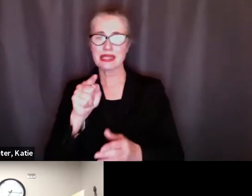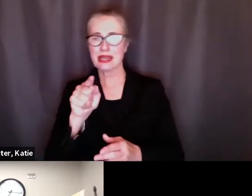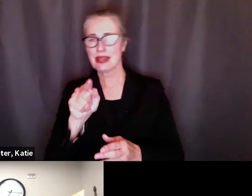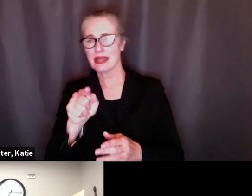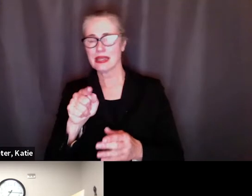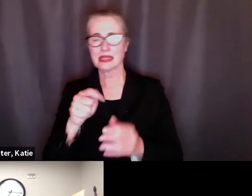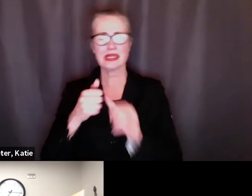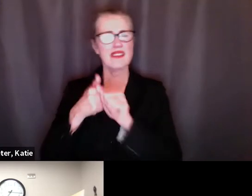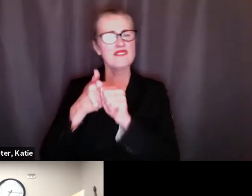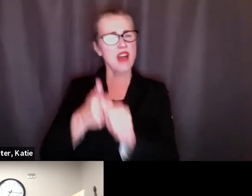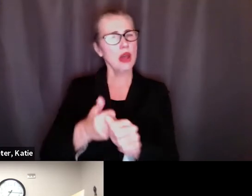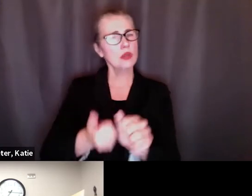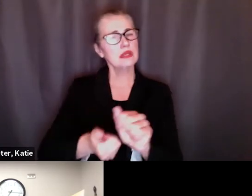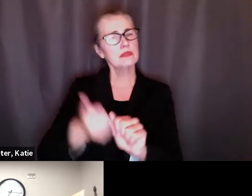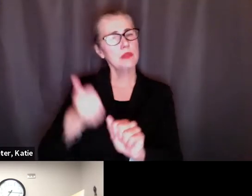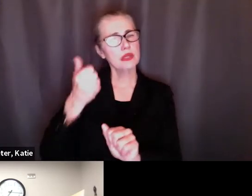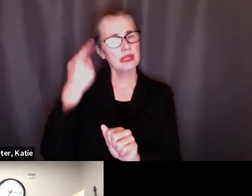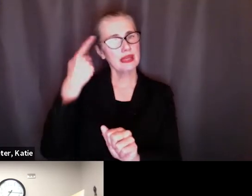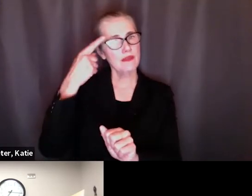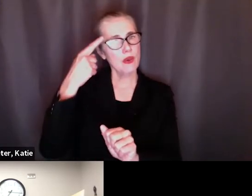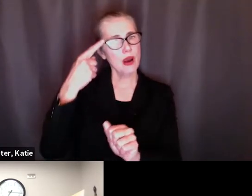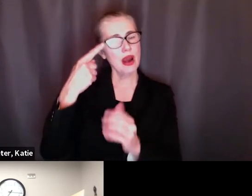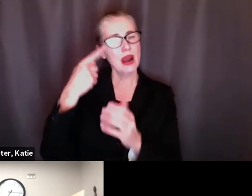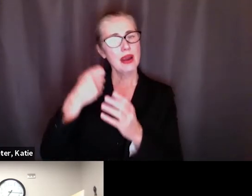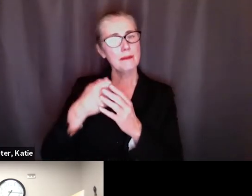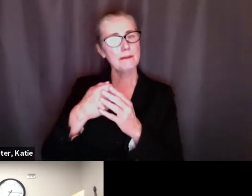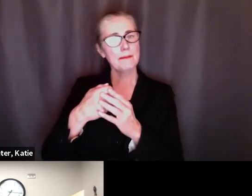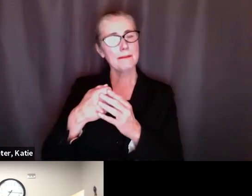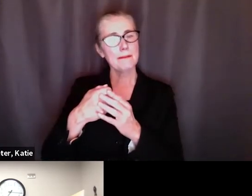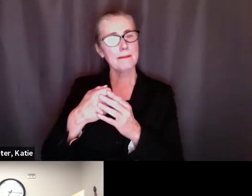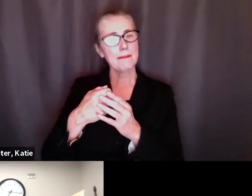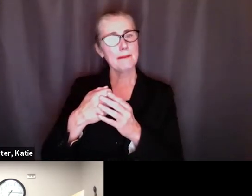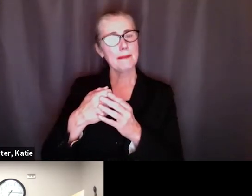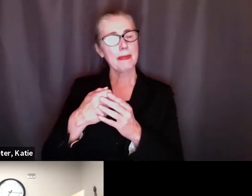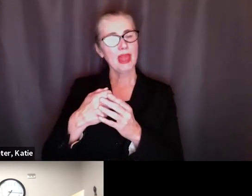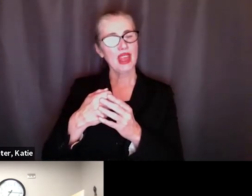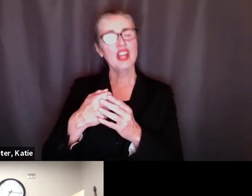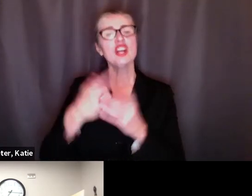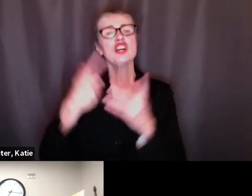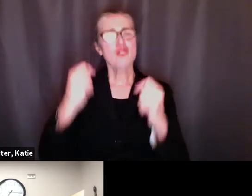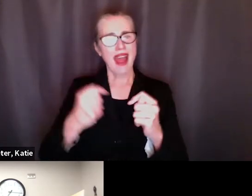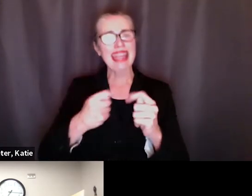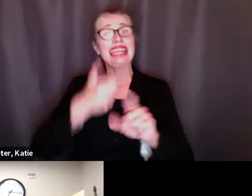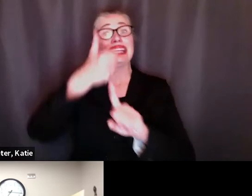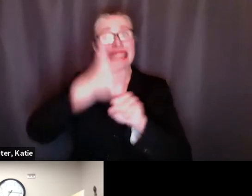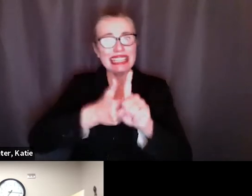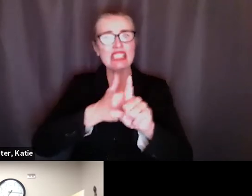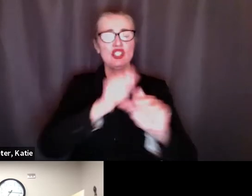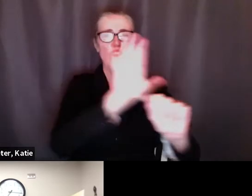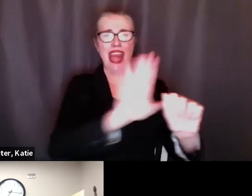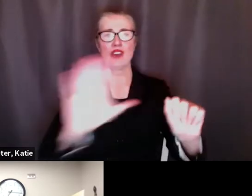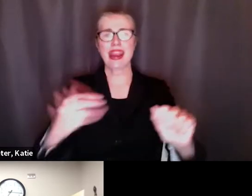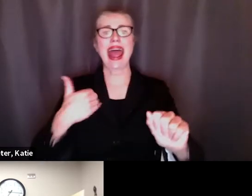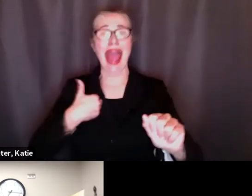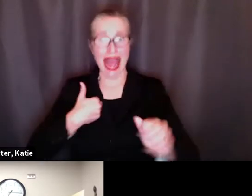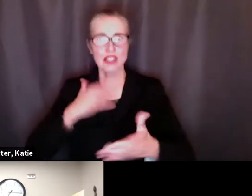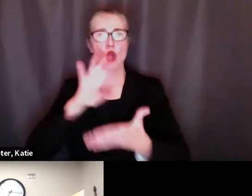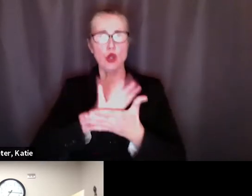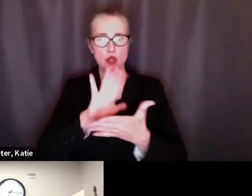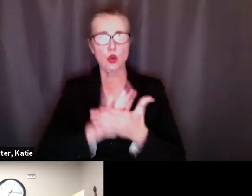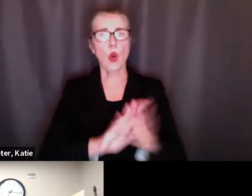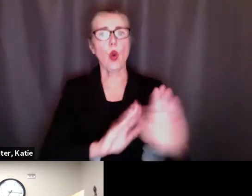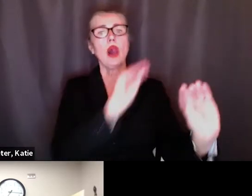to trying to get a schoolwork site in each trusty area uh again trying to maintain